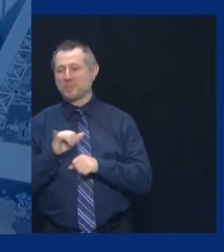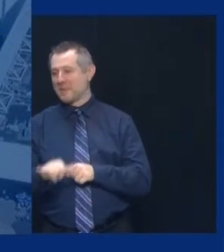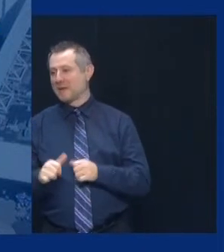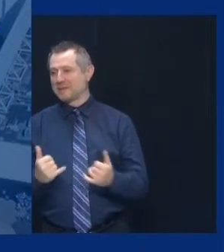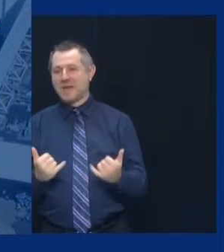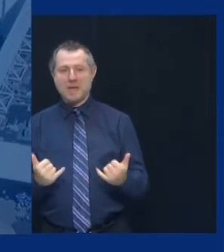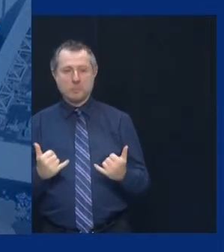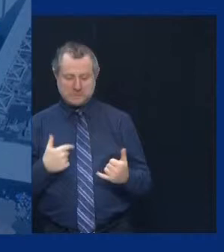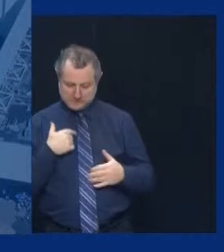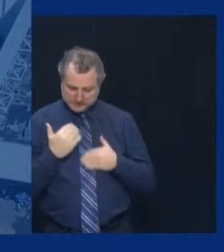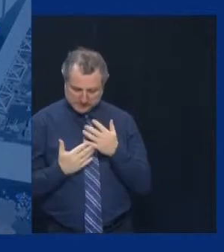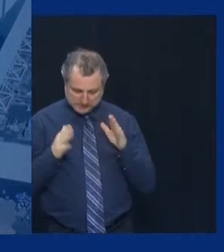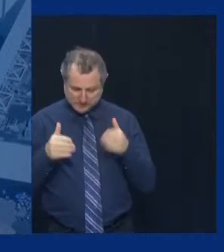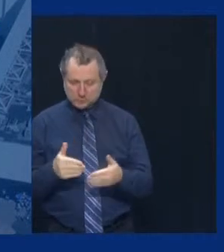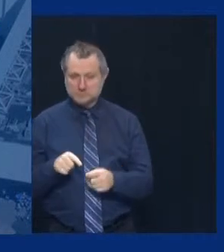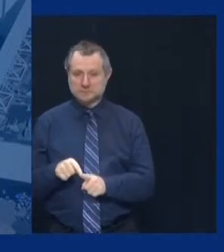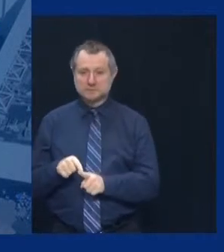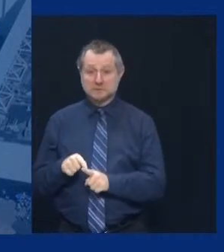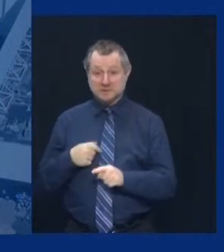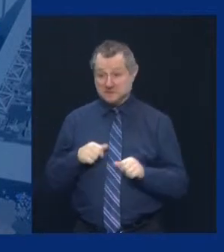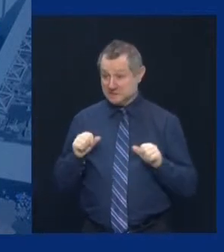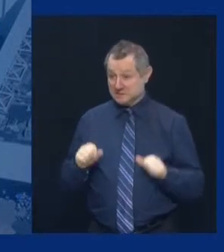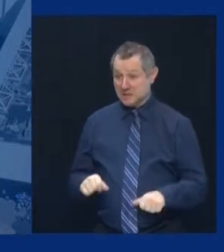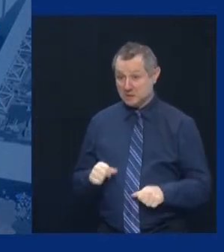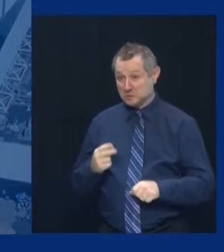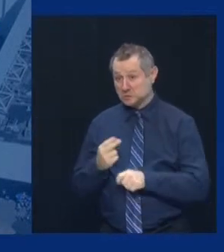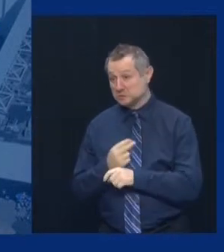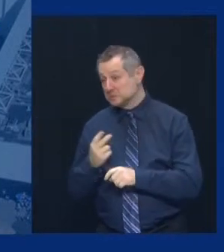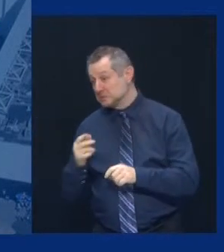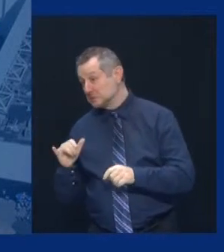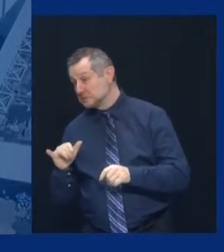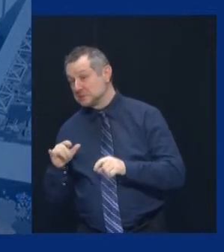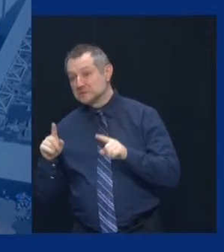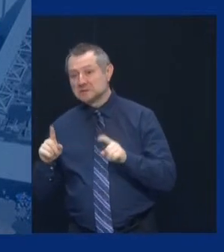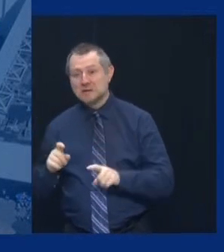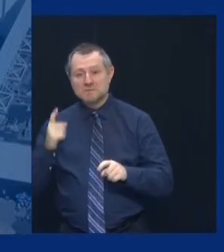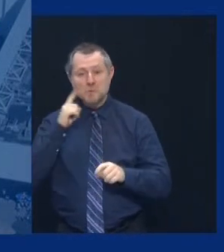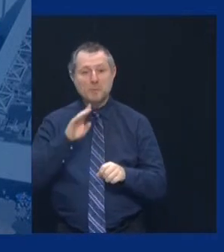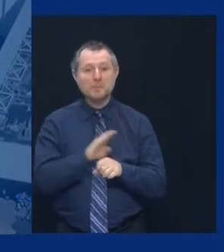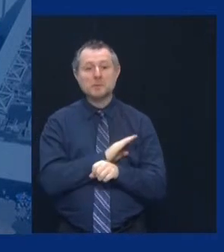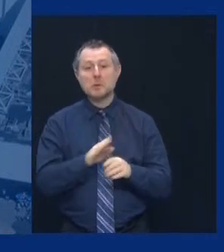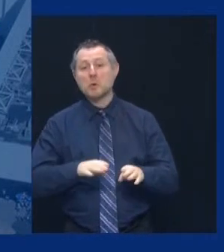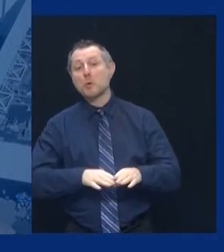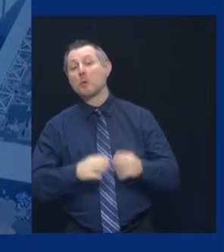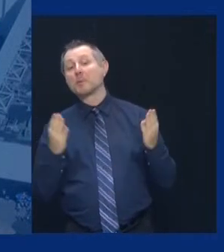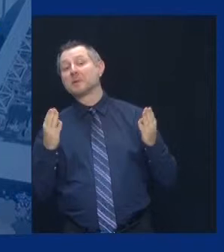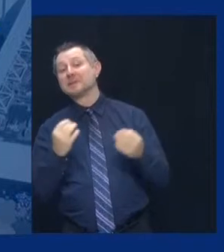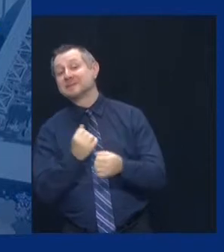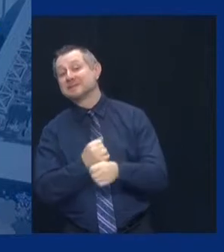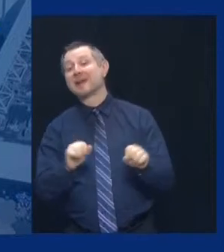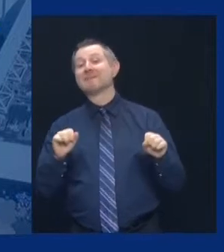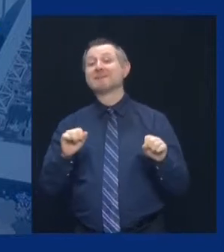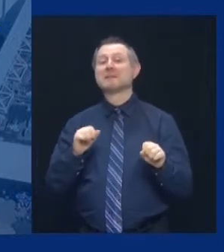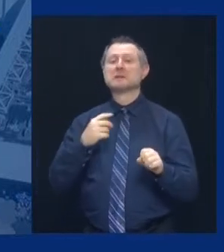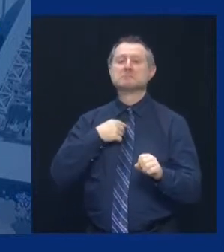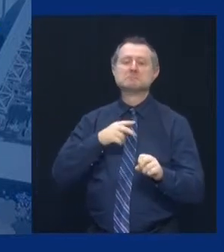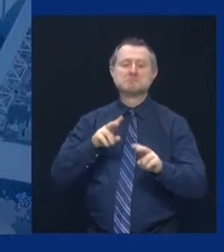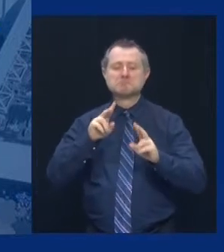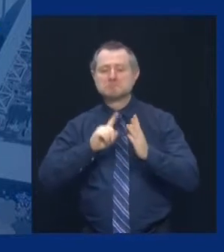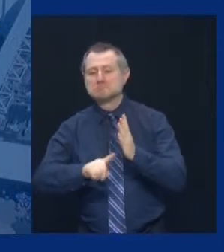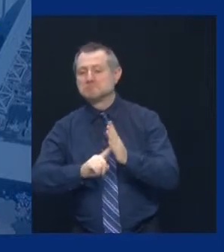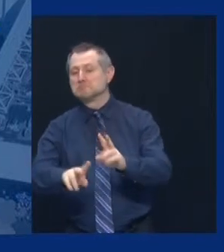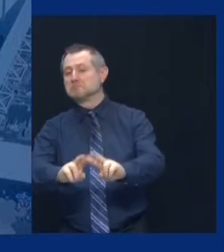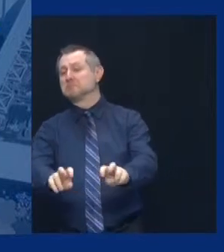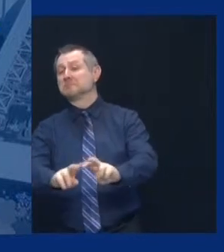demonstrate. Can you do it? Can you use testing to reopen a business safely? And can you do it on a